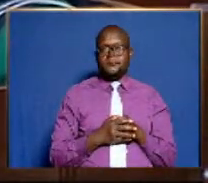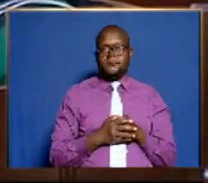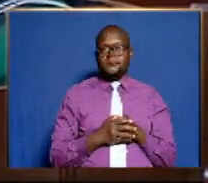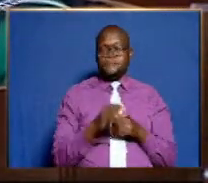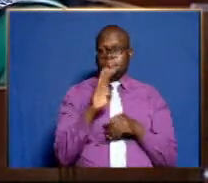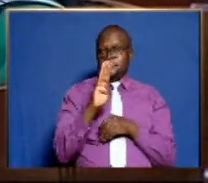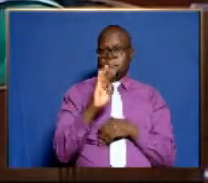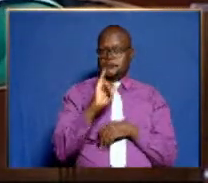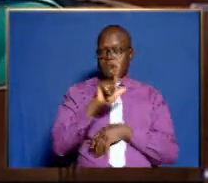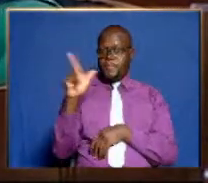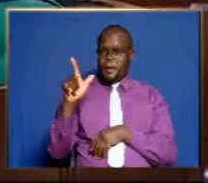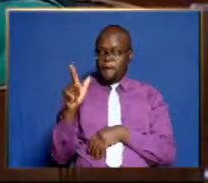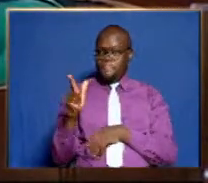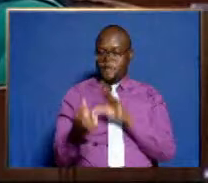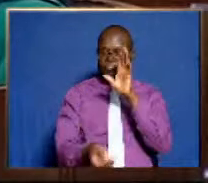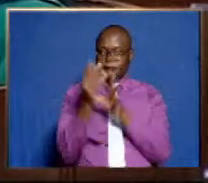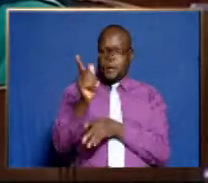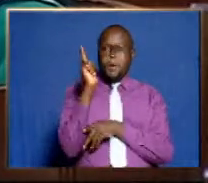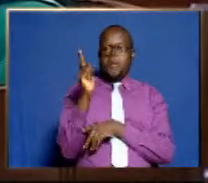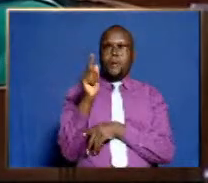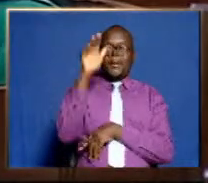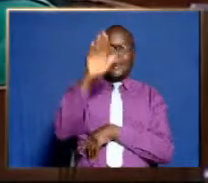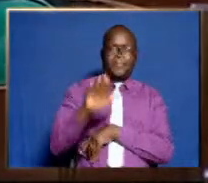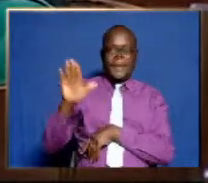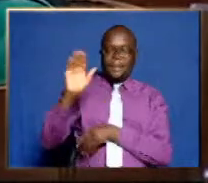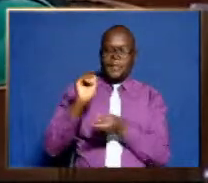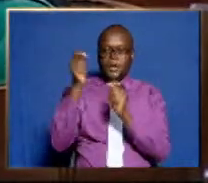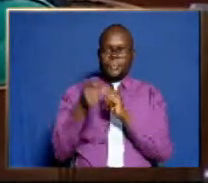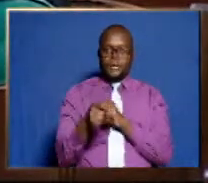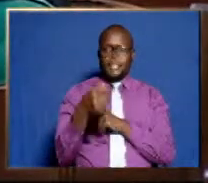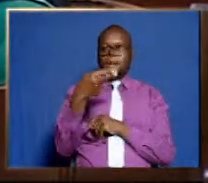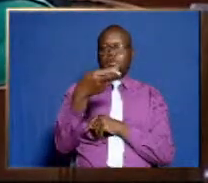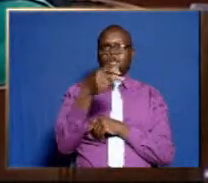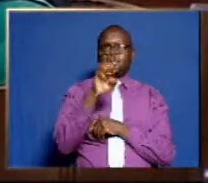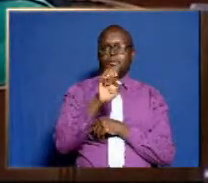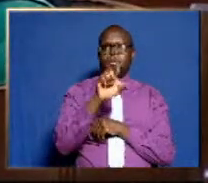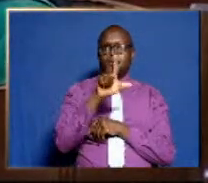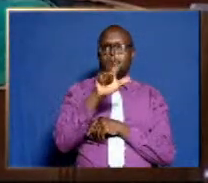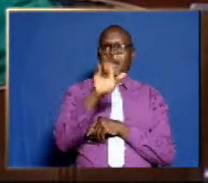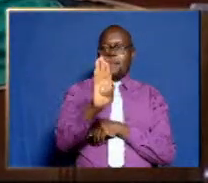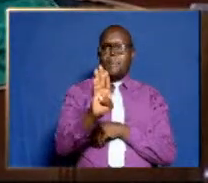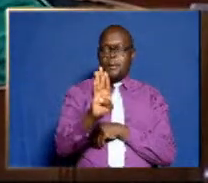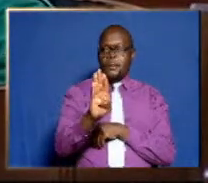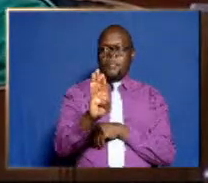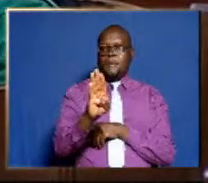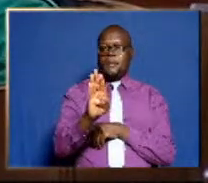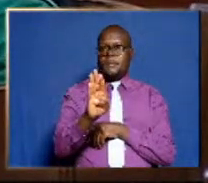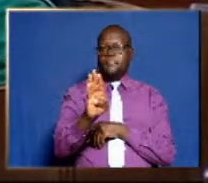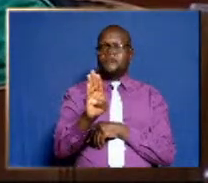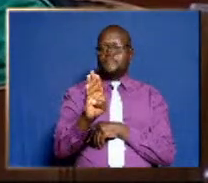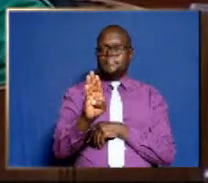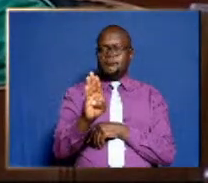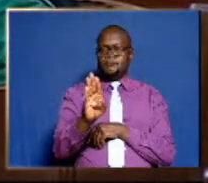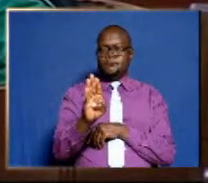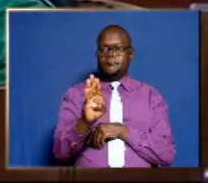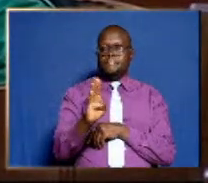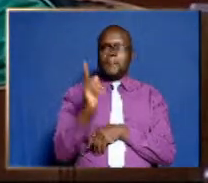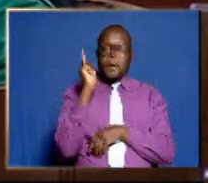A bill for an act of parliament to amend the Higher Education Loan Boards Act and for connected